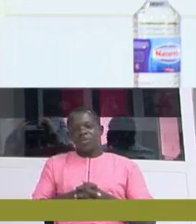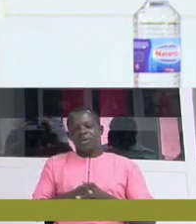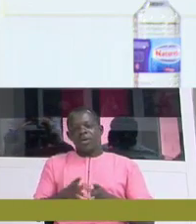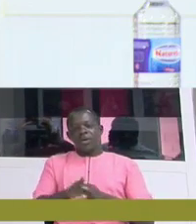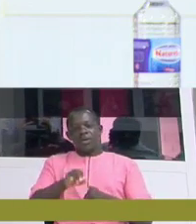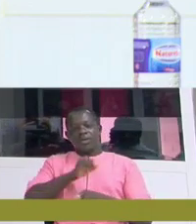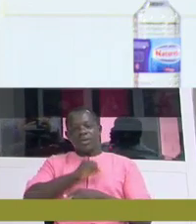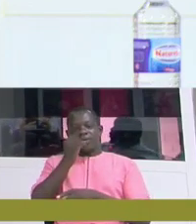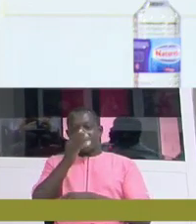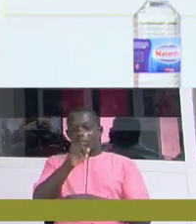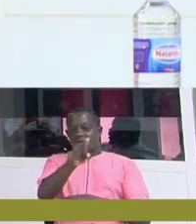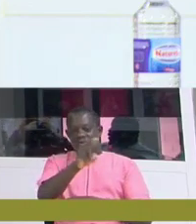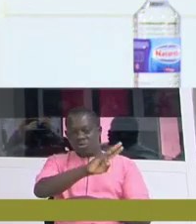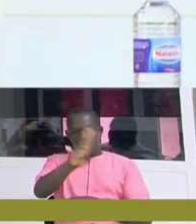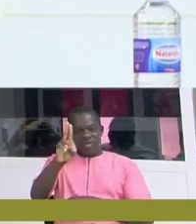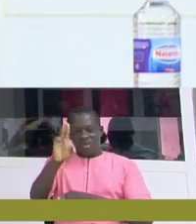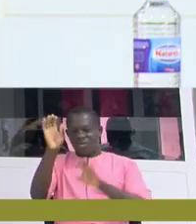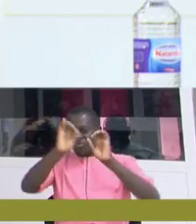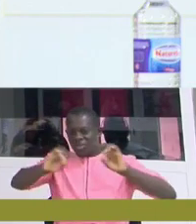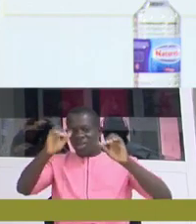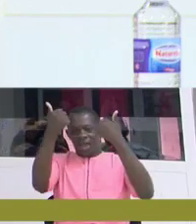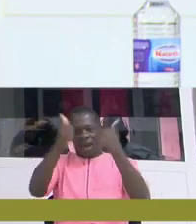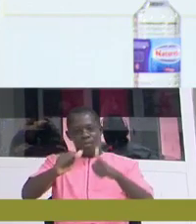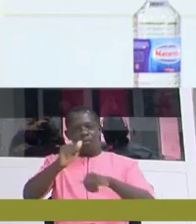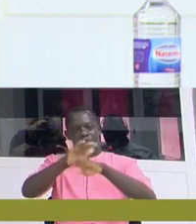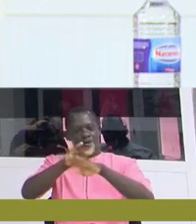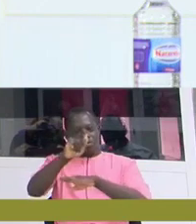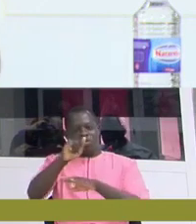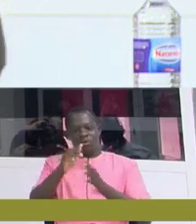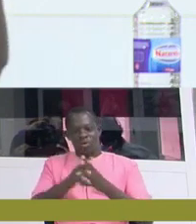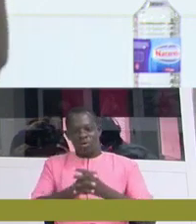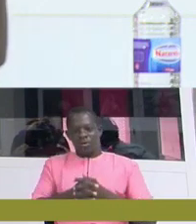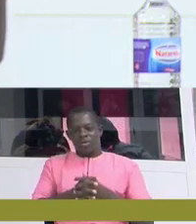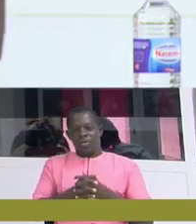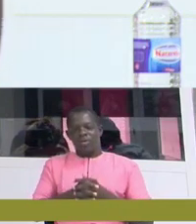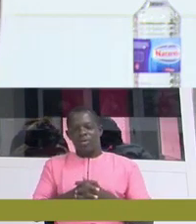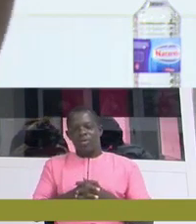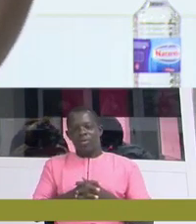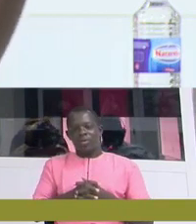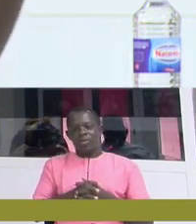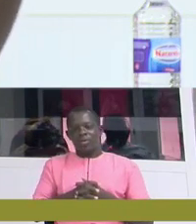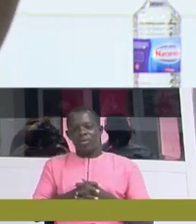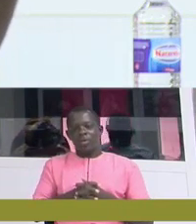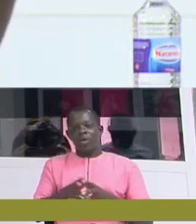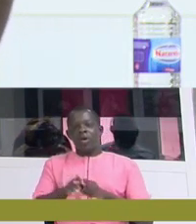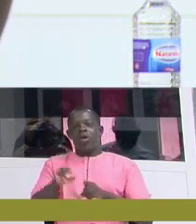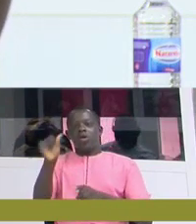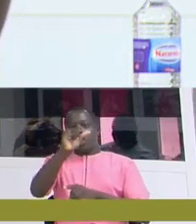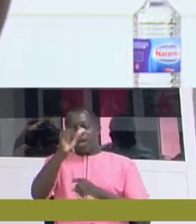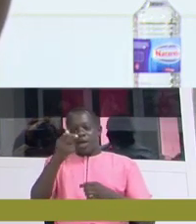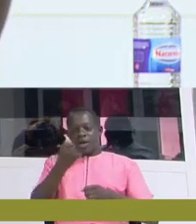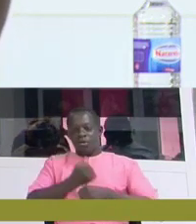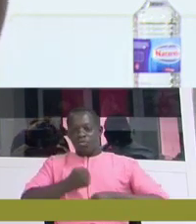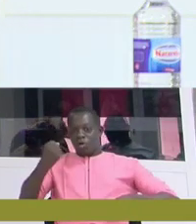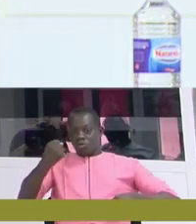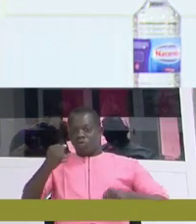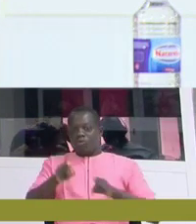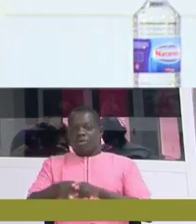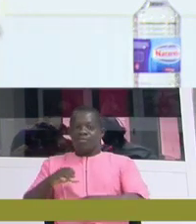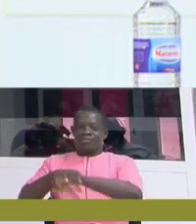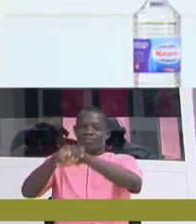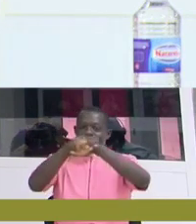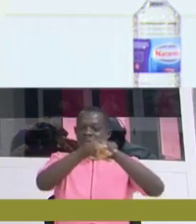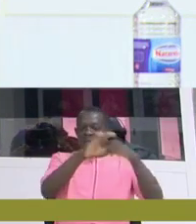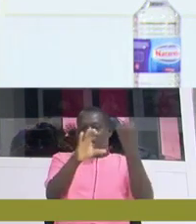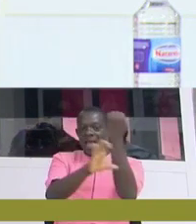He told me nothing has happened as yet. Tata Kasamasi. The guns that they took to Kasamas.